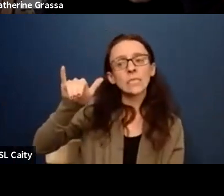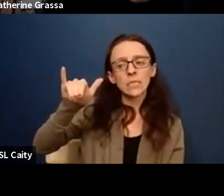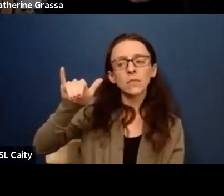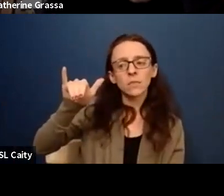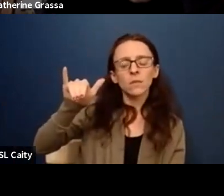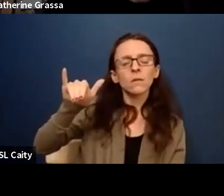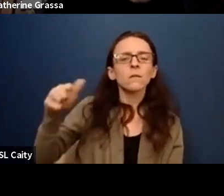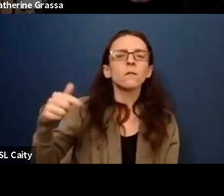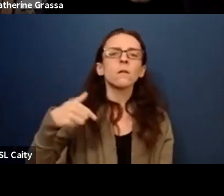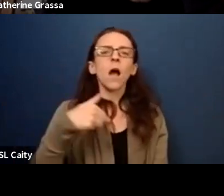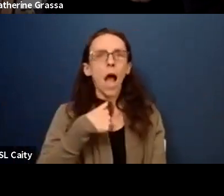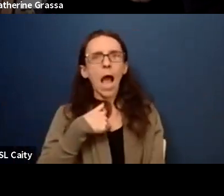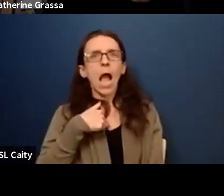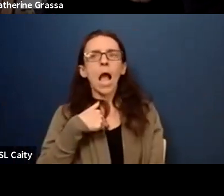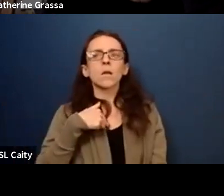I was separating